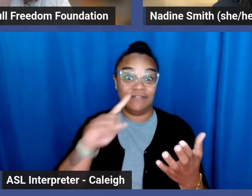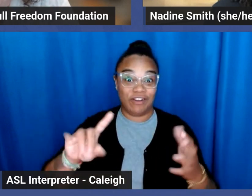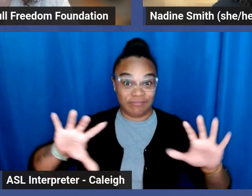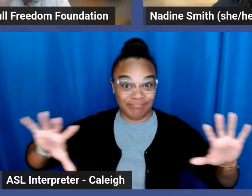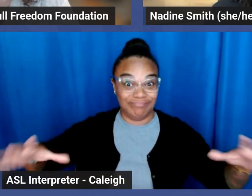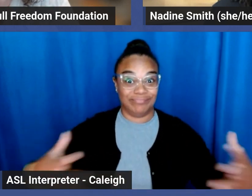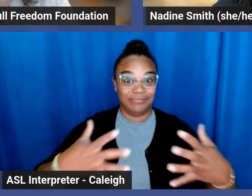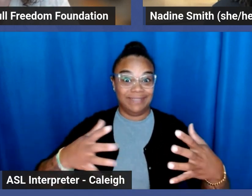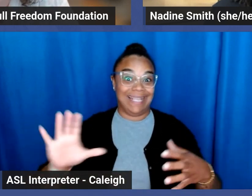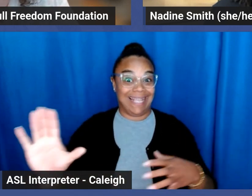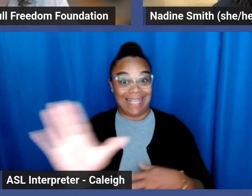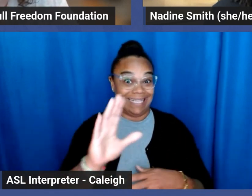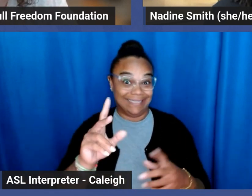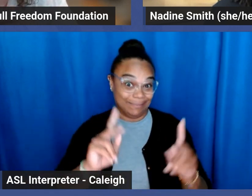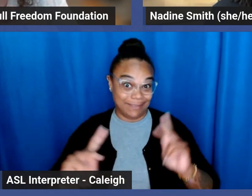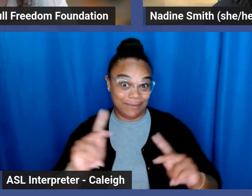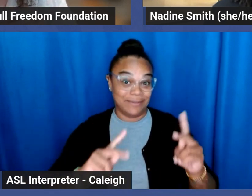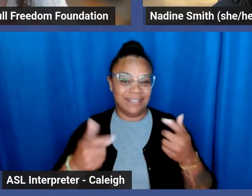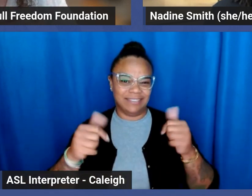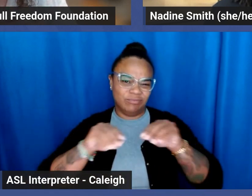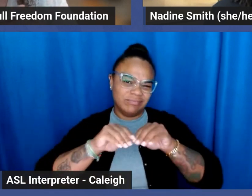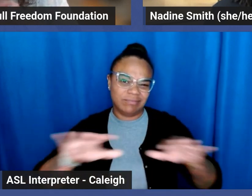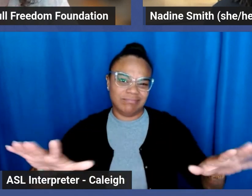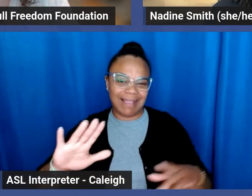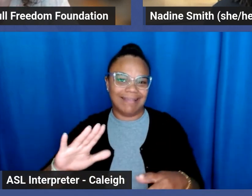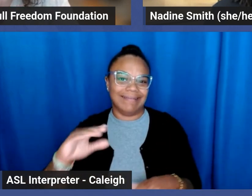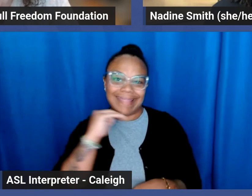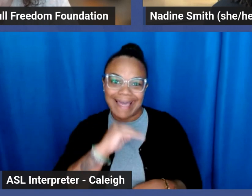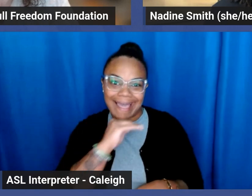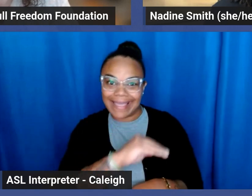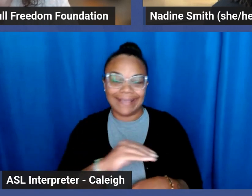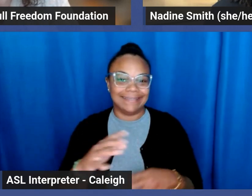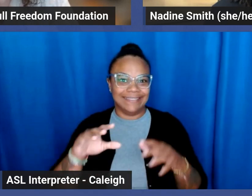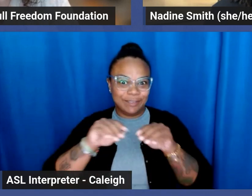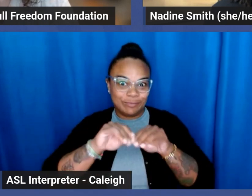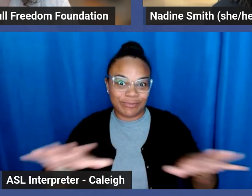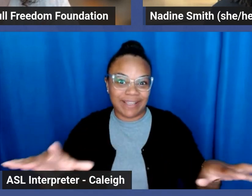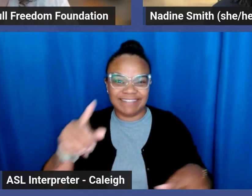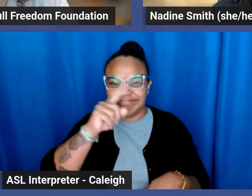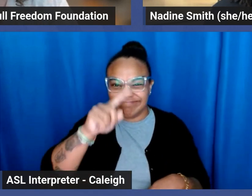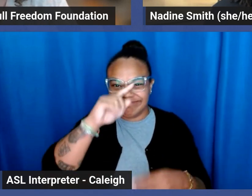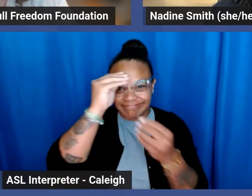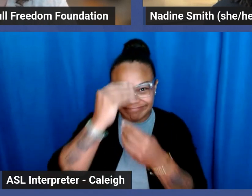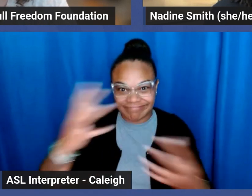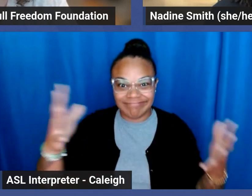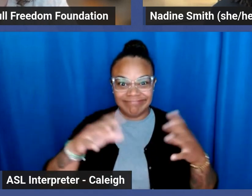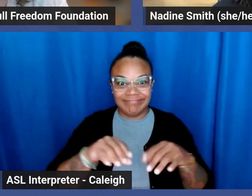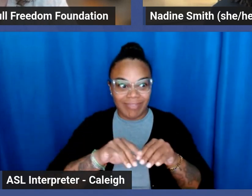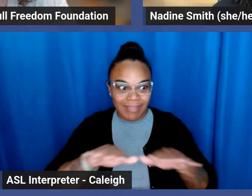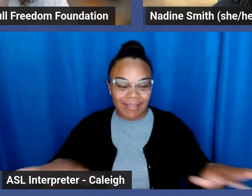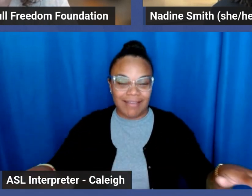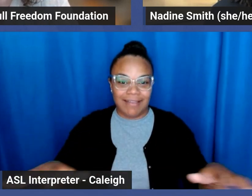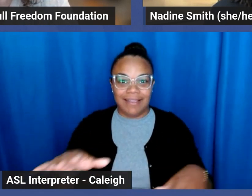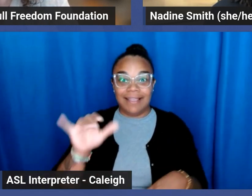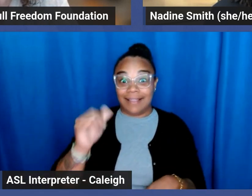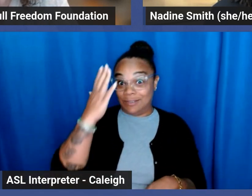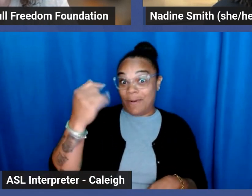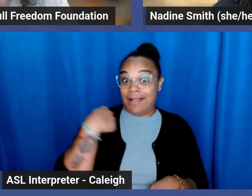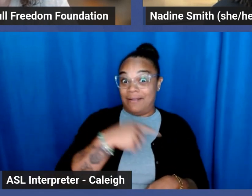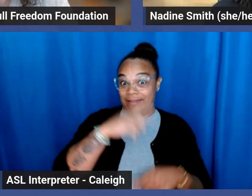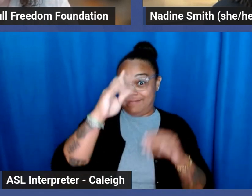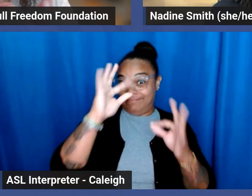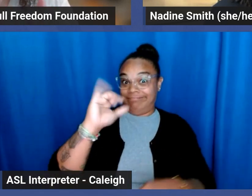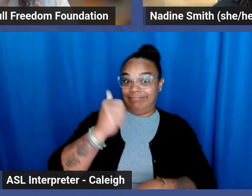to spread lies and repeat falsehoods. It's one of the reasons we were inspired to create Fact Check by